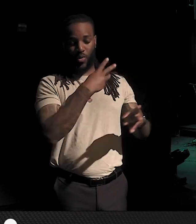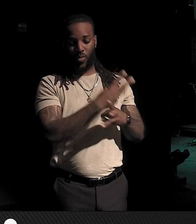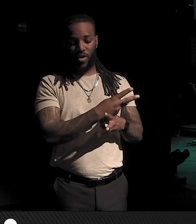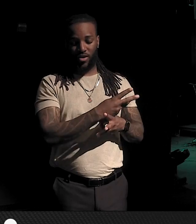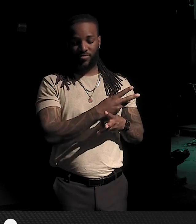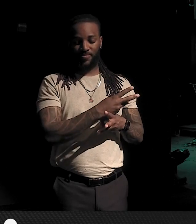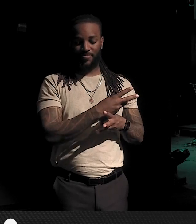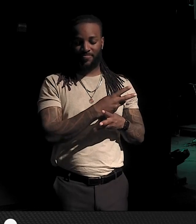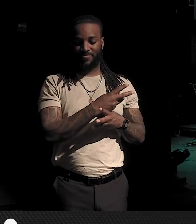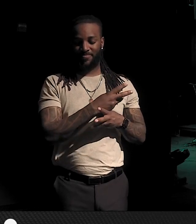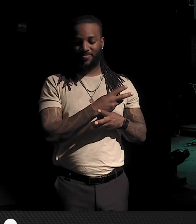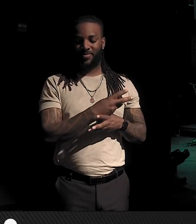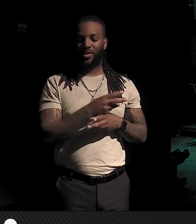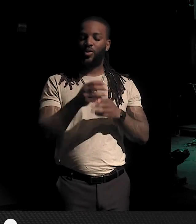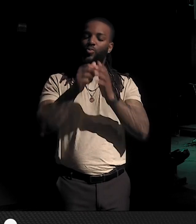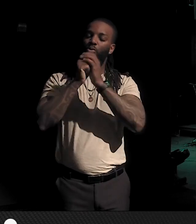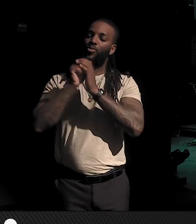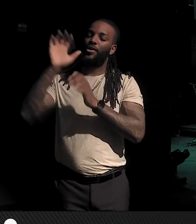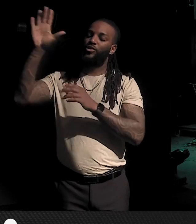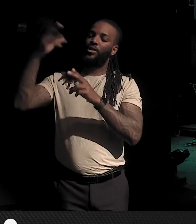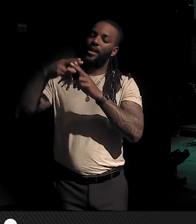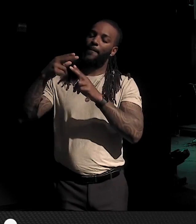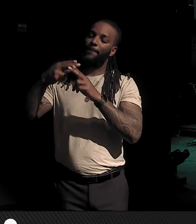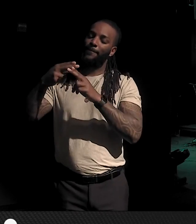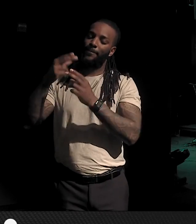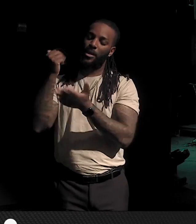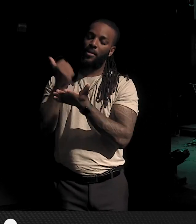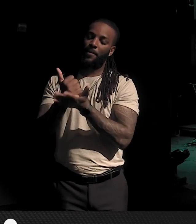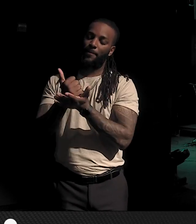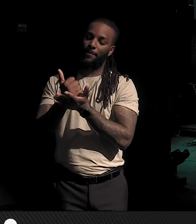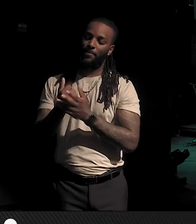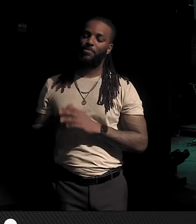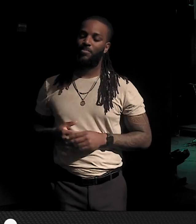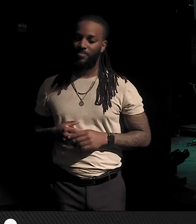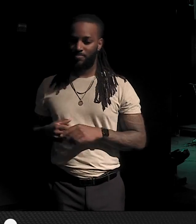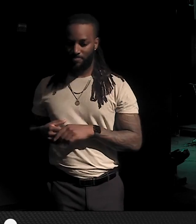Keep them safe. We pray these things in your name. Amen. Amen.